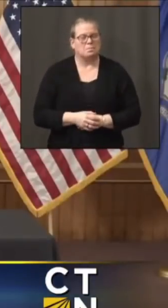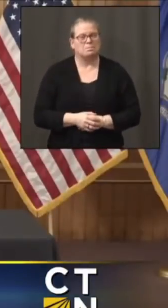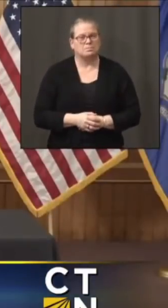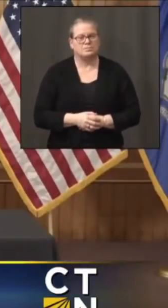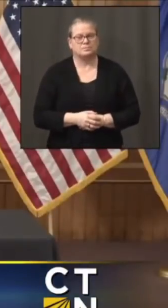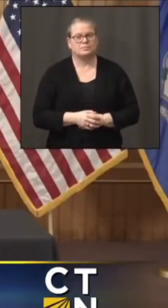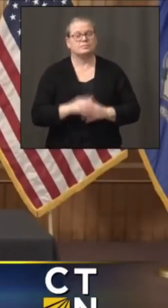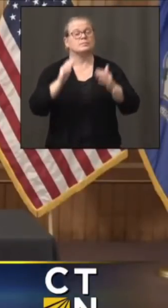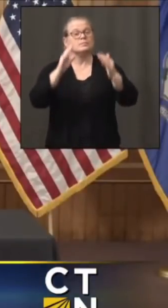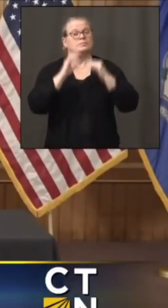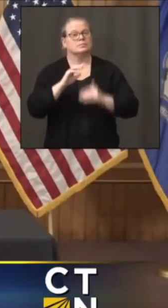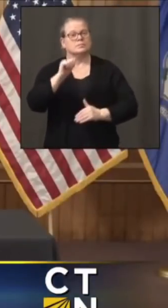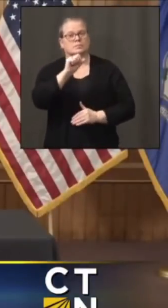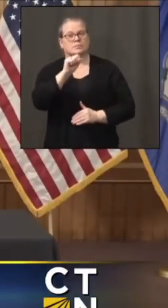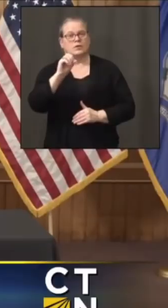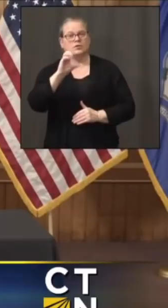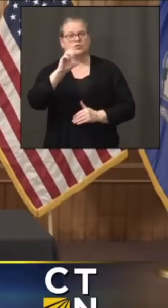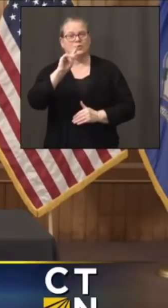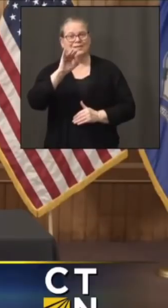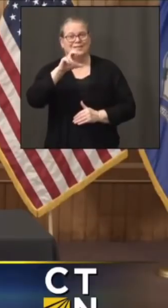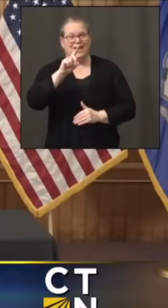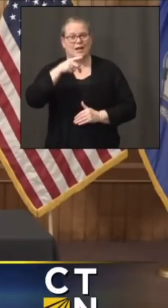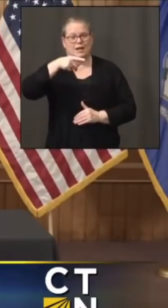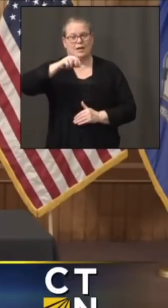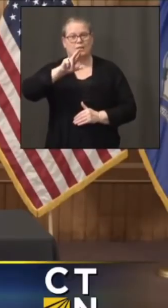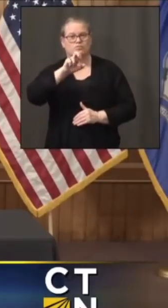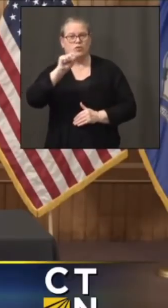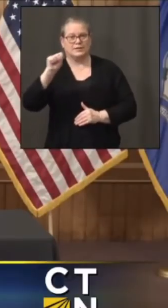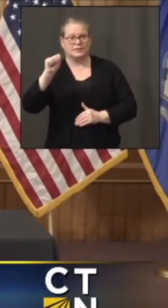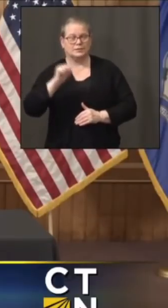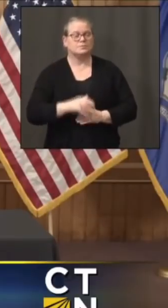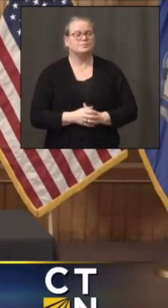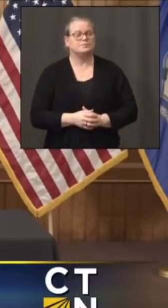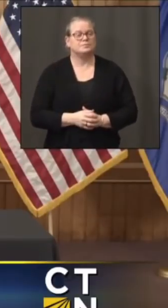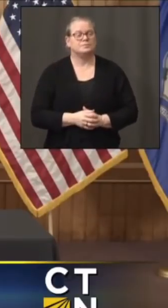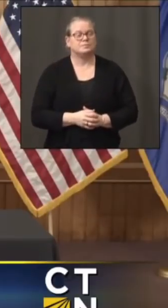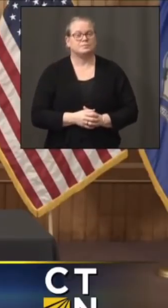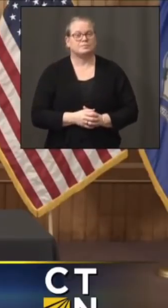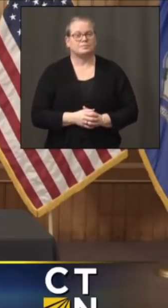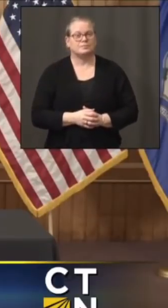The Associated Press. Thank you, Max. Good afternoon, everyone.